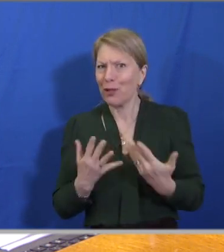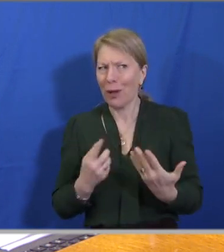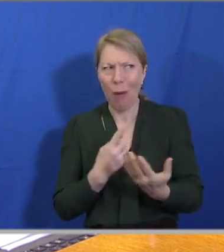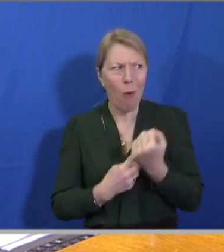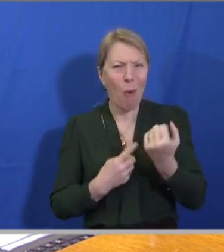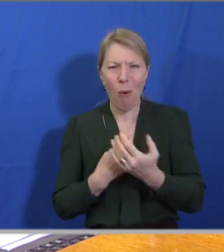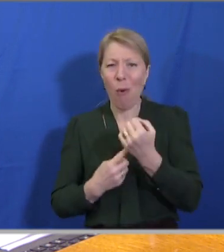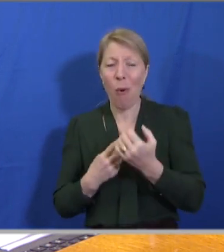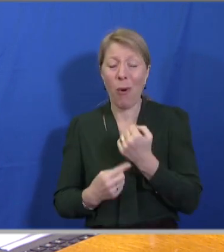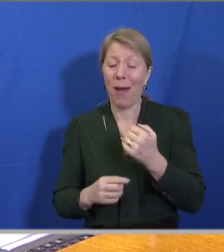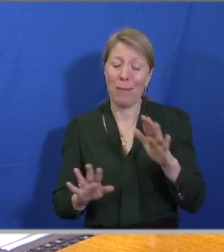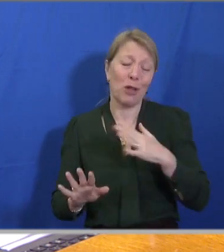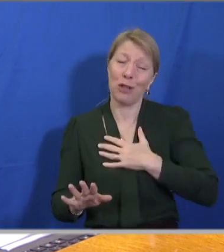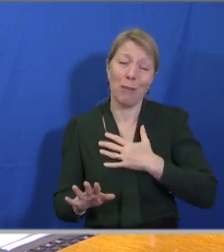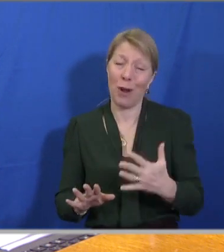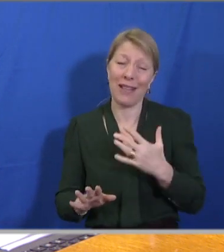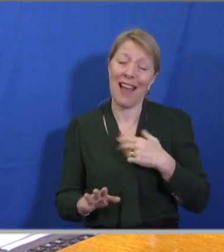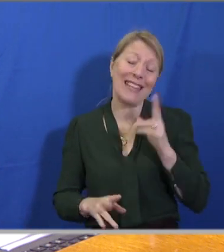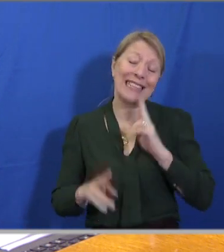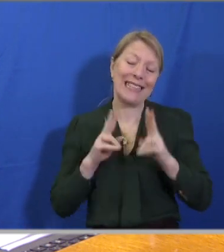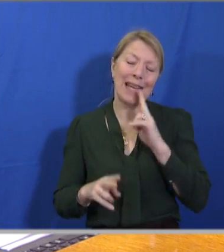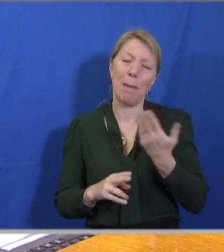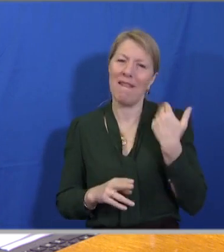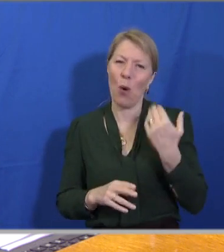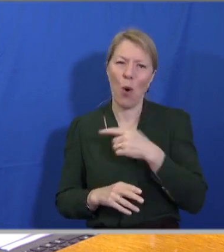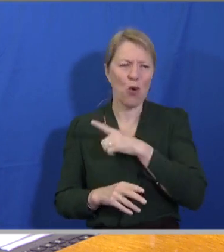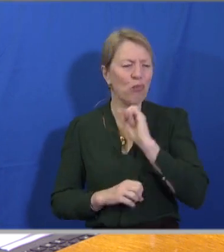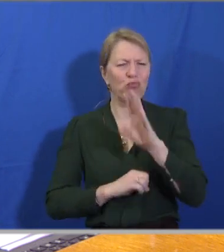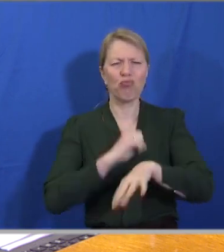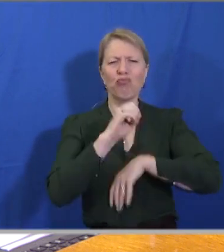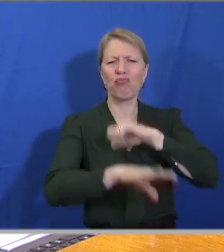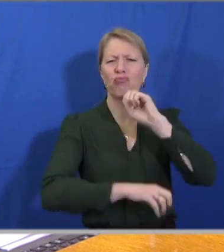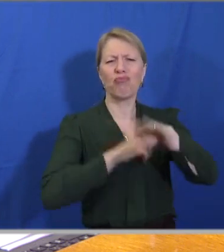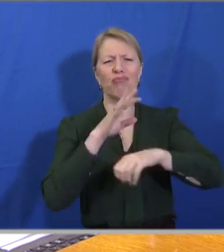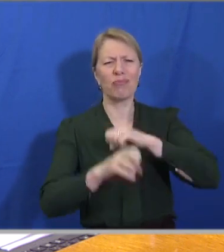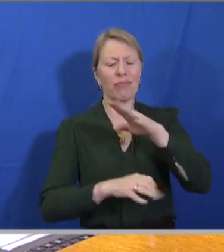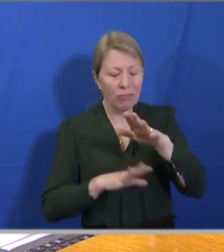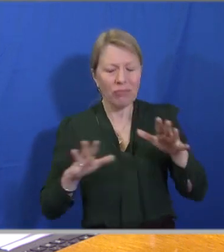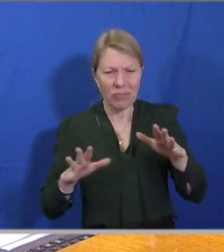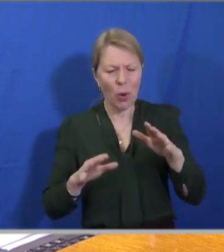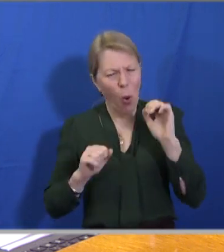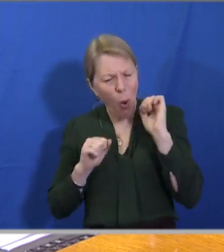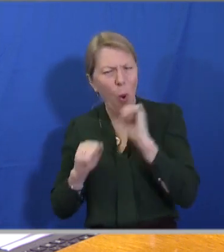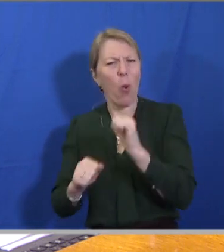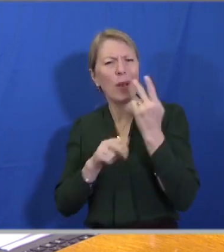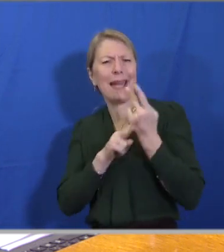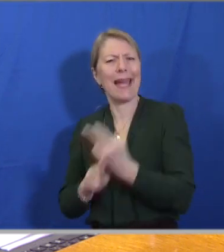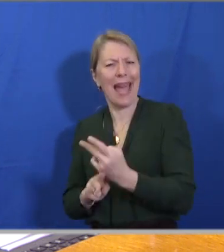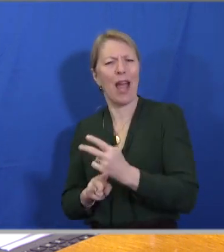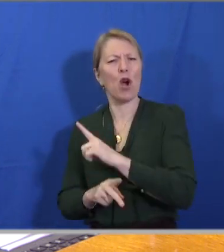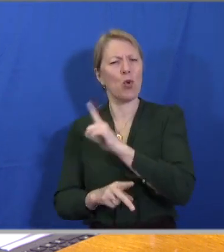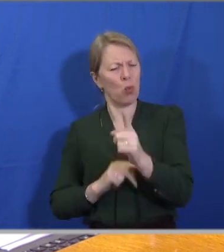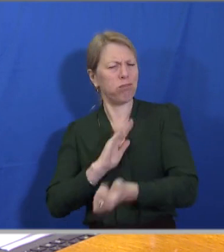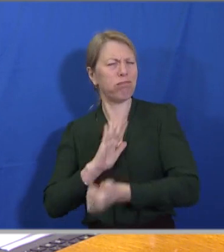your calibre, your capacity and your ability to influence decisions around your own care on your own behalf and on behalf of other